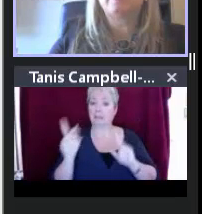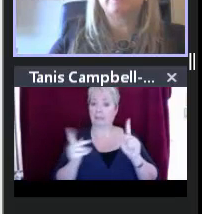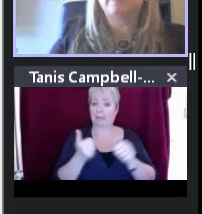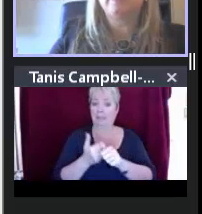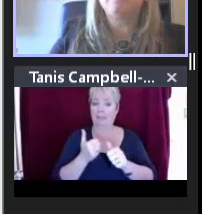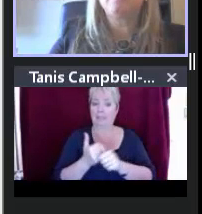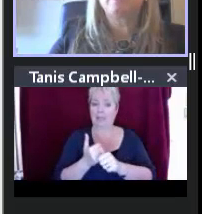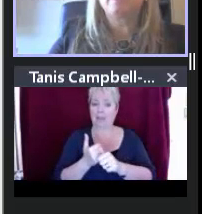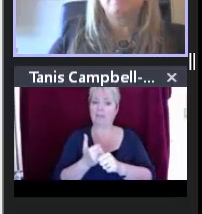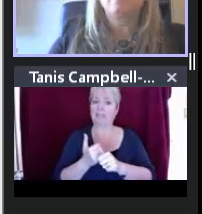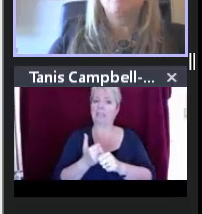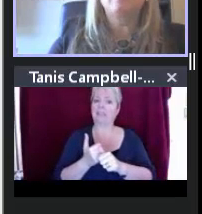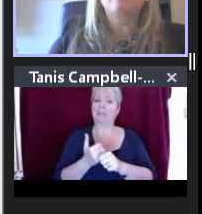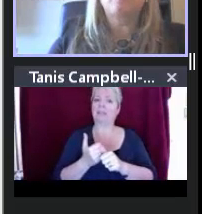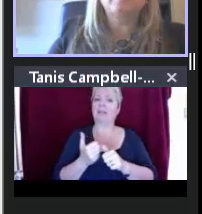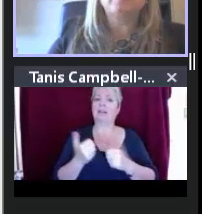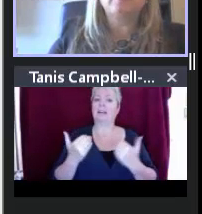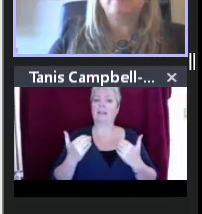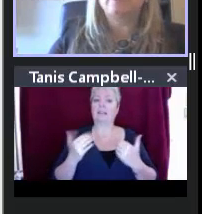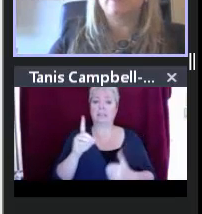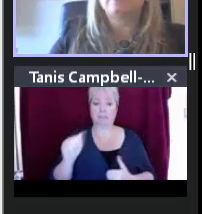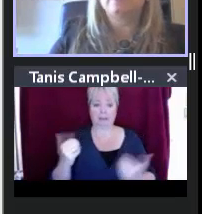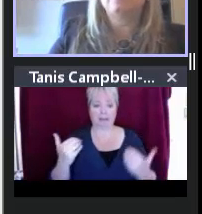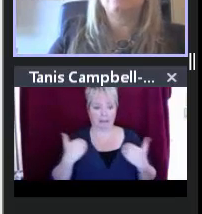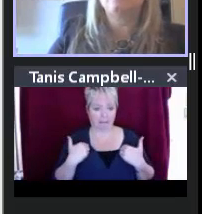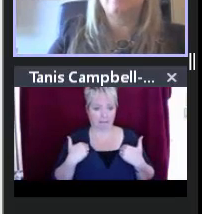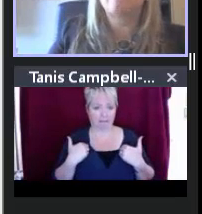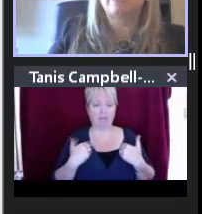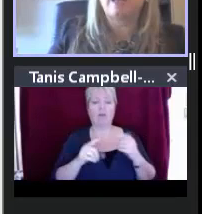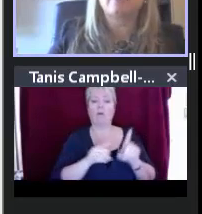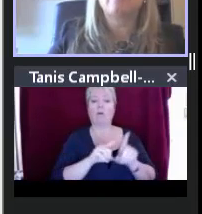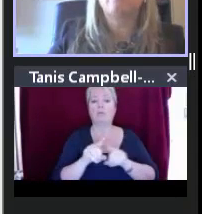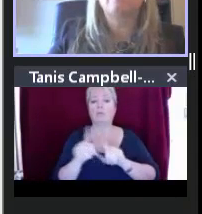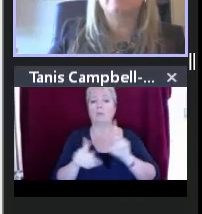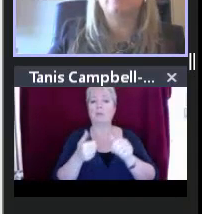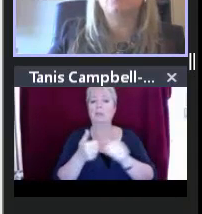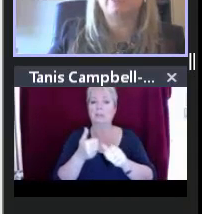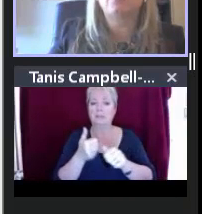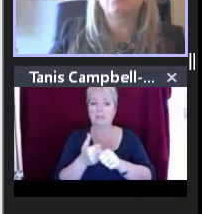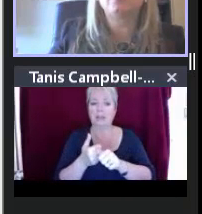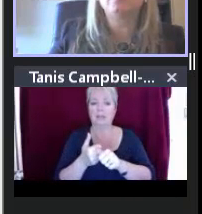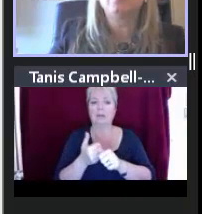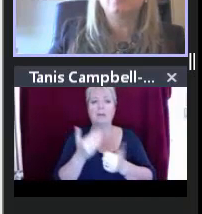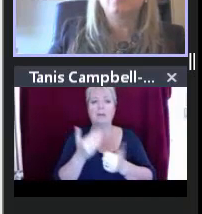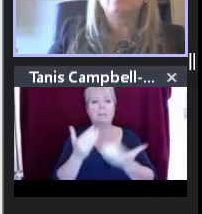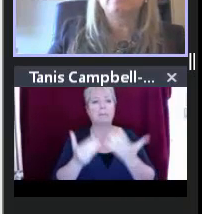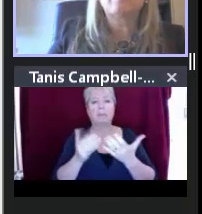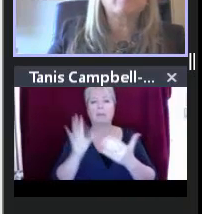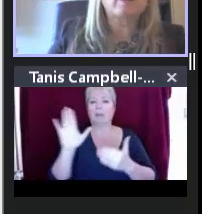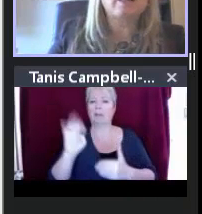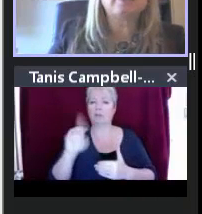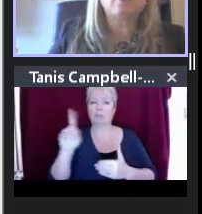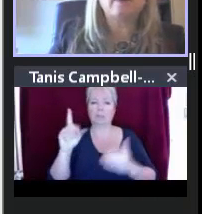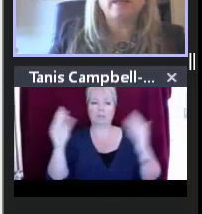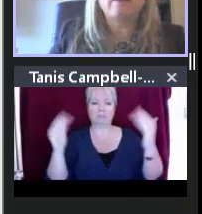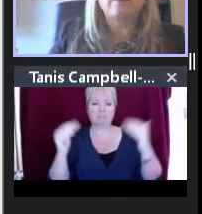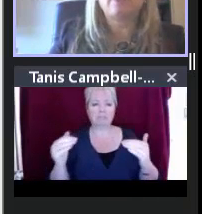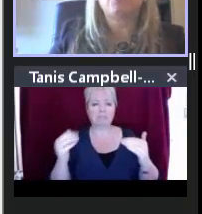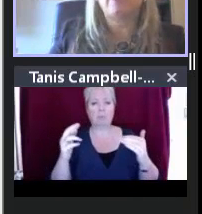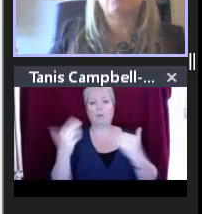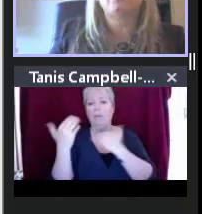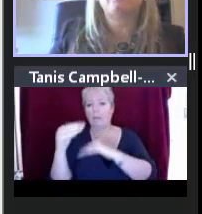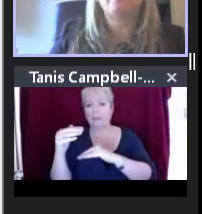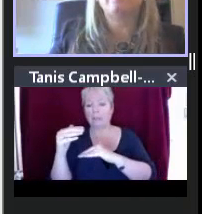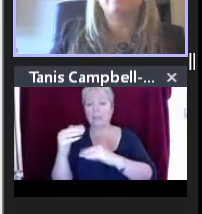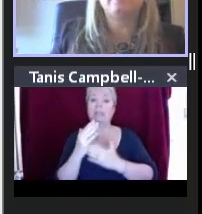with a disability. We're also serving clients who have a lack of formal education. Some of our clients already have